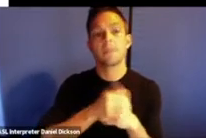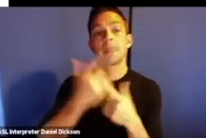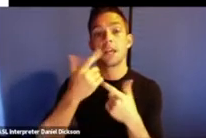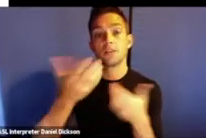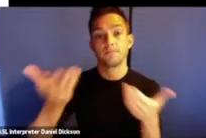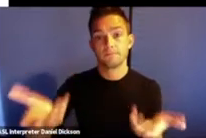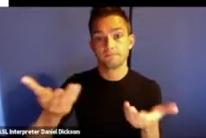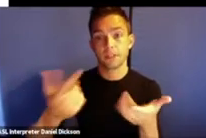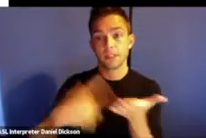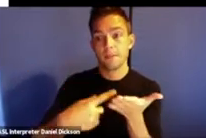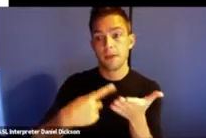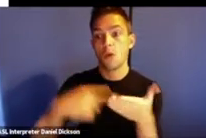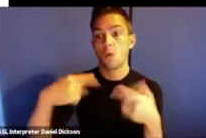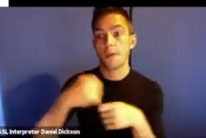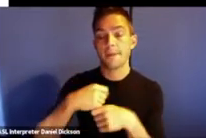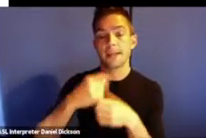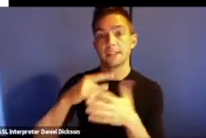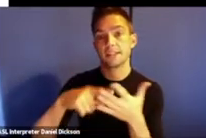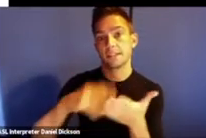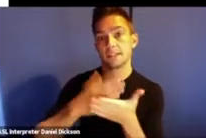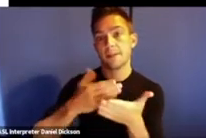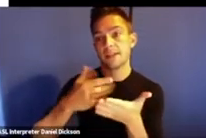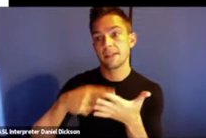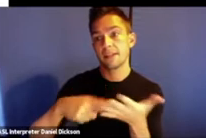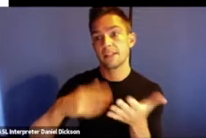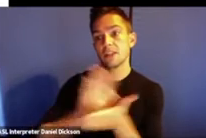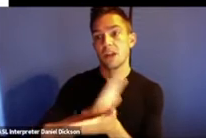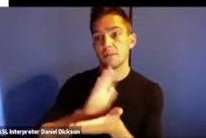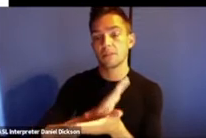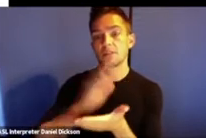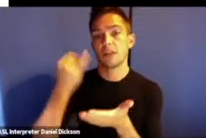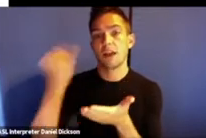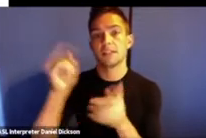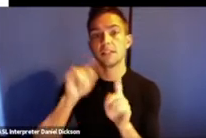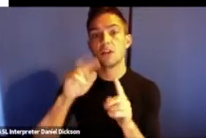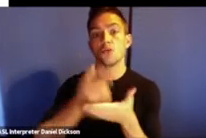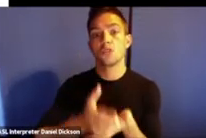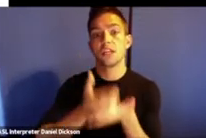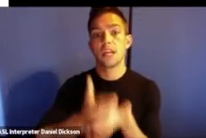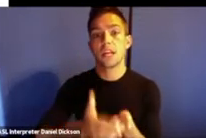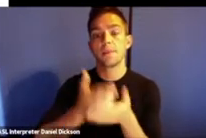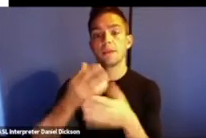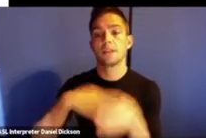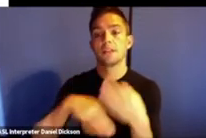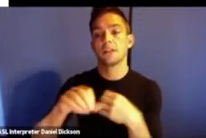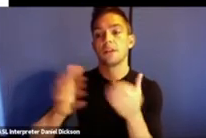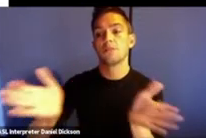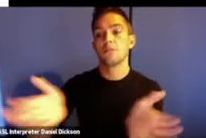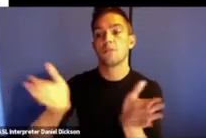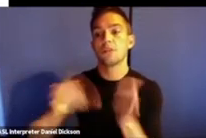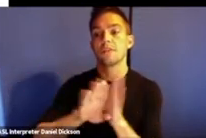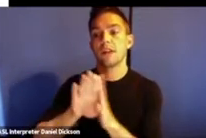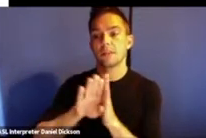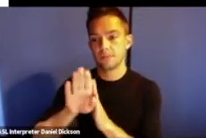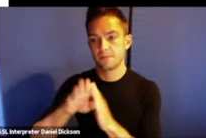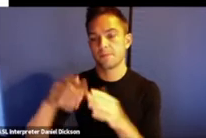debate that came up while we were producing some of these documents and in these efforts was this idea about rehabilitation versus promoting development. And what we really